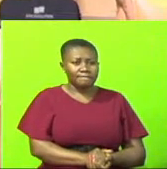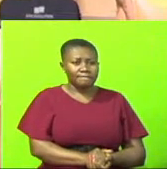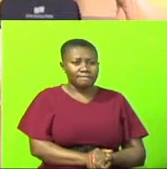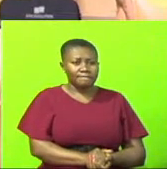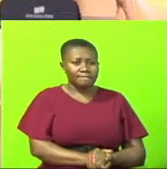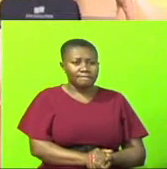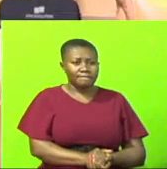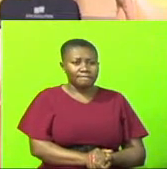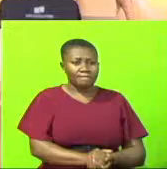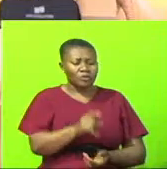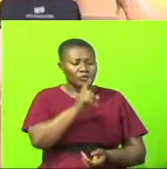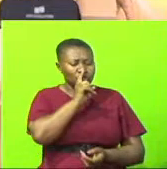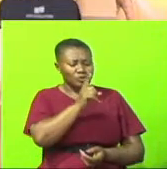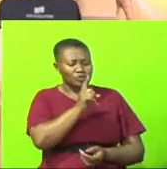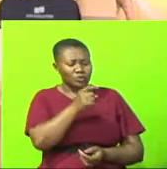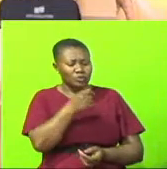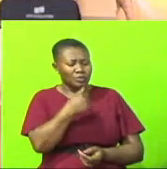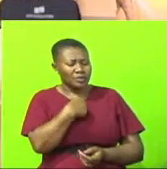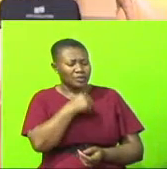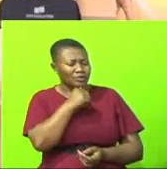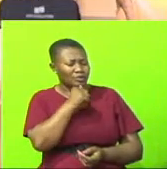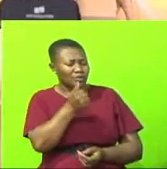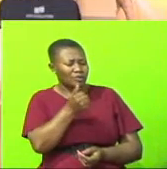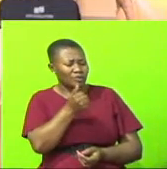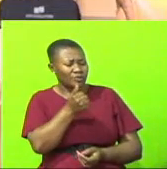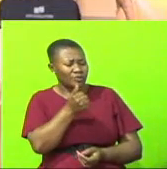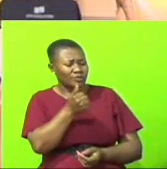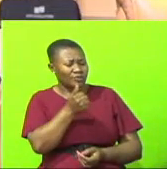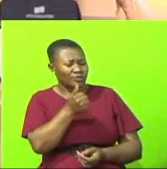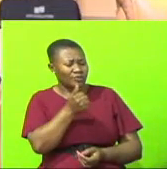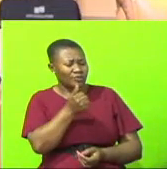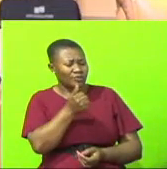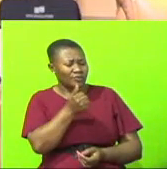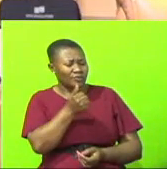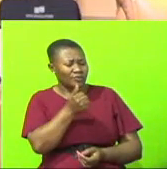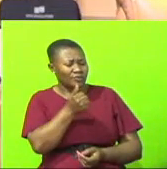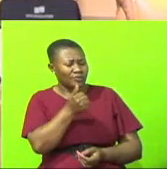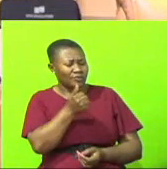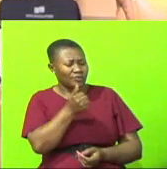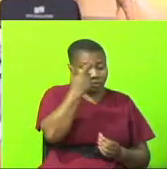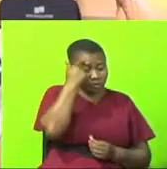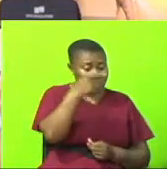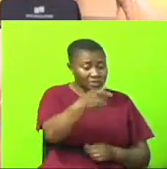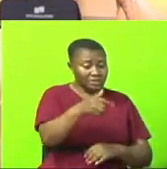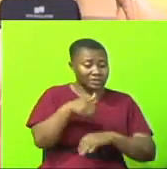said, that he has filed an action in the Supreme Court.